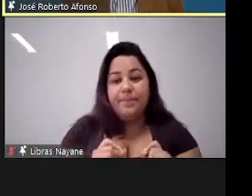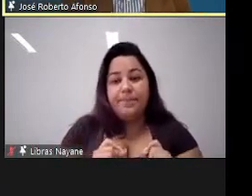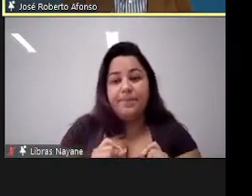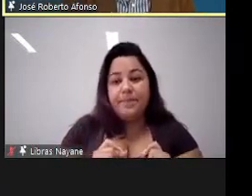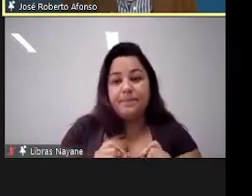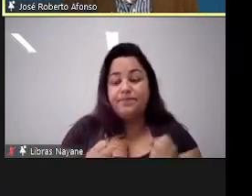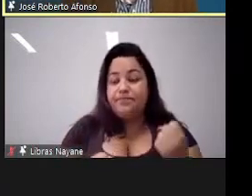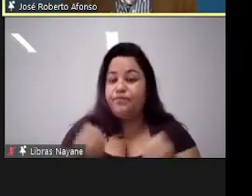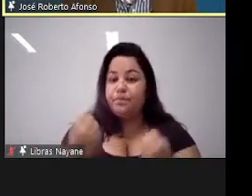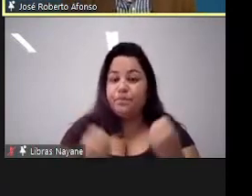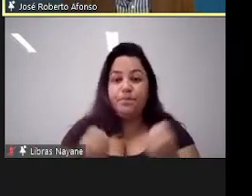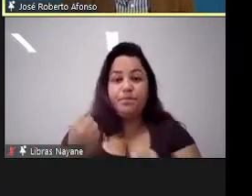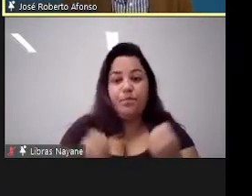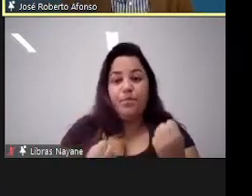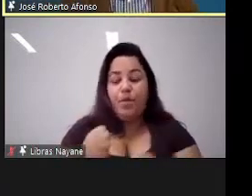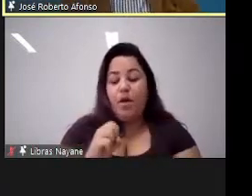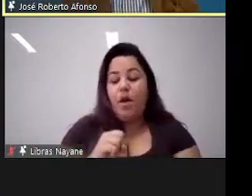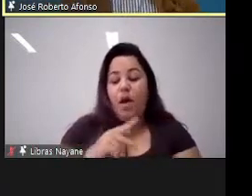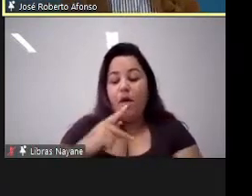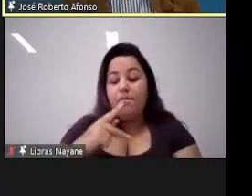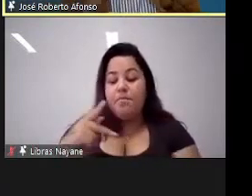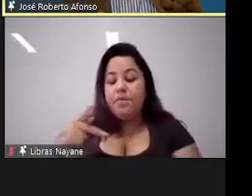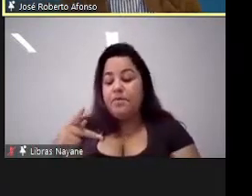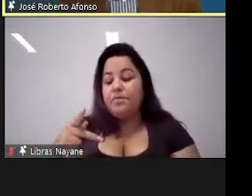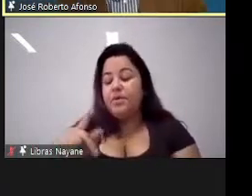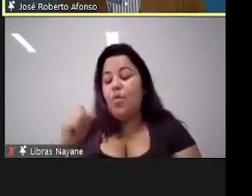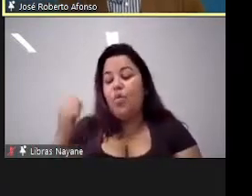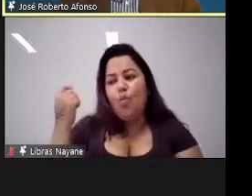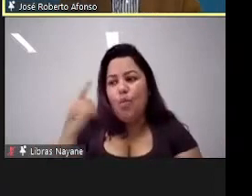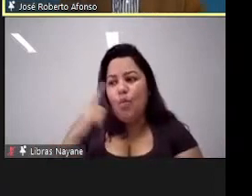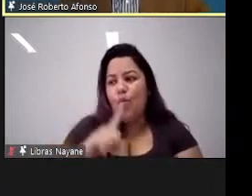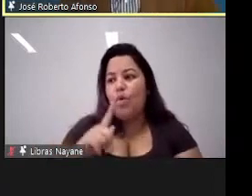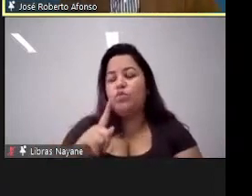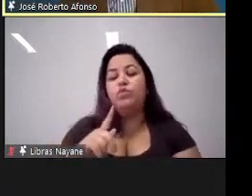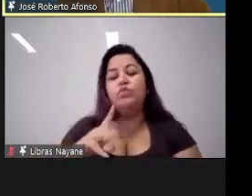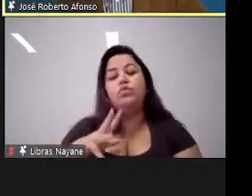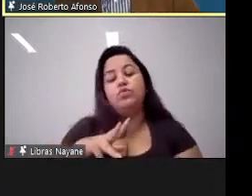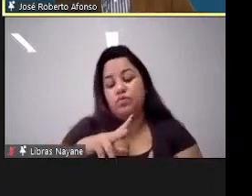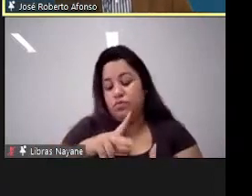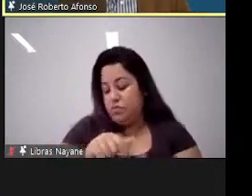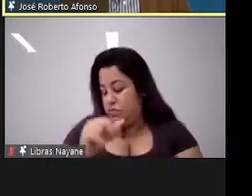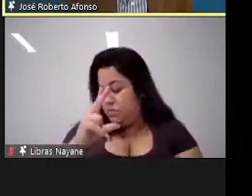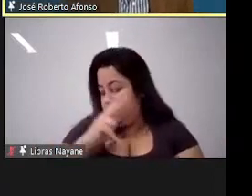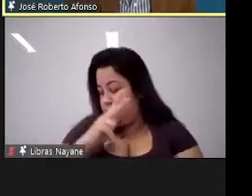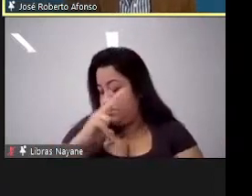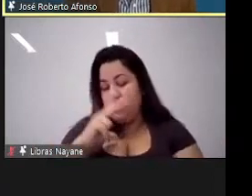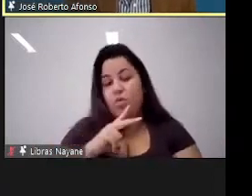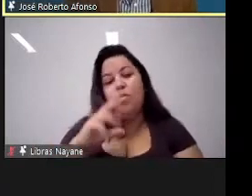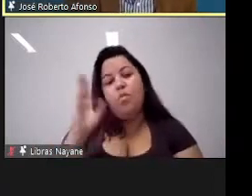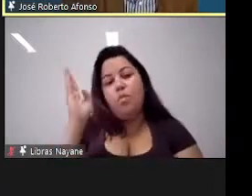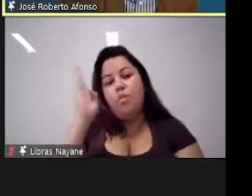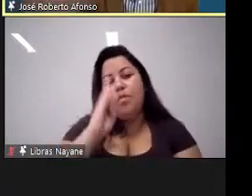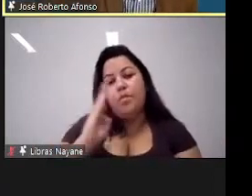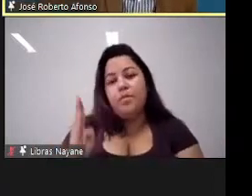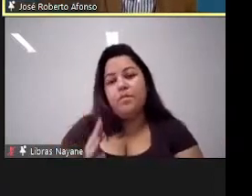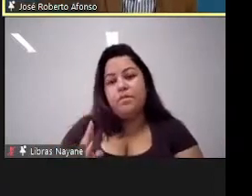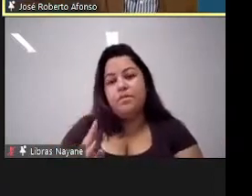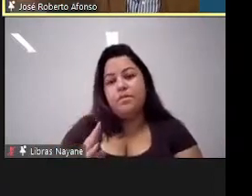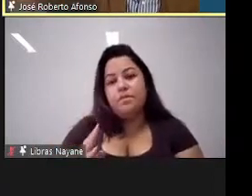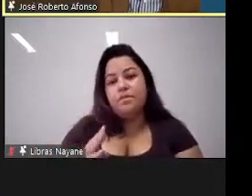people or Uber drivers or app drivers. It's another world, and specifically